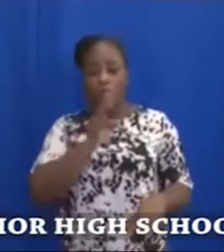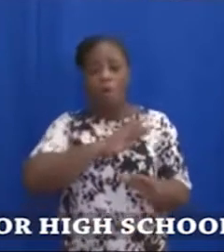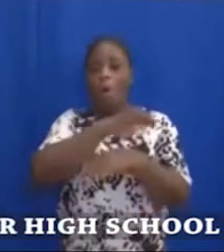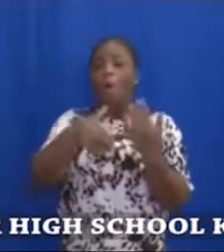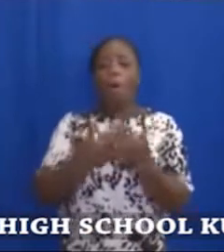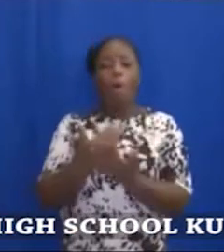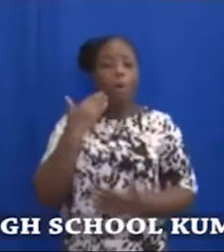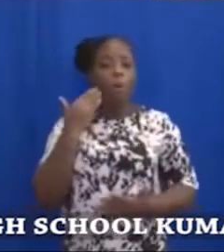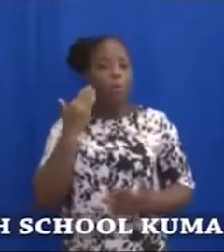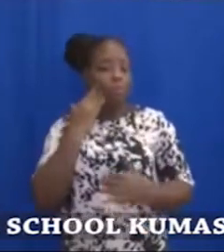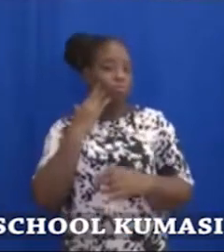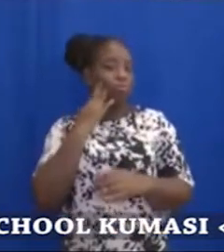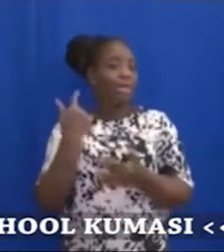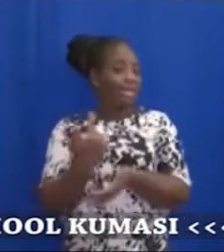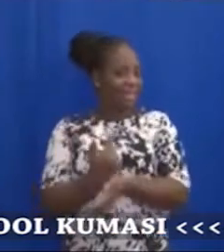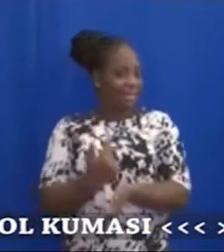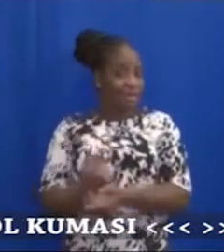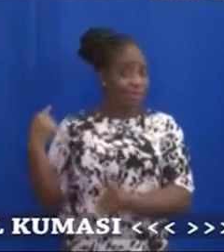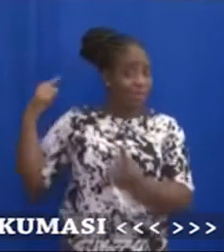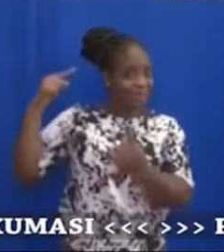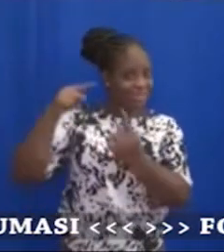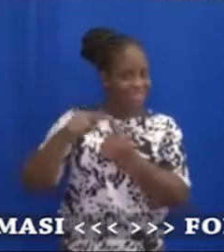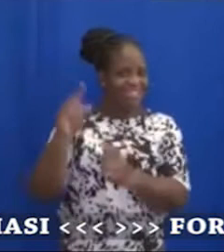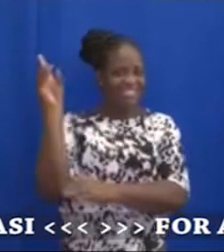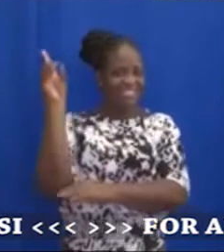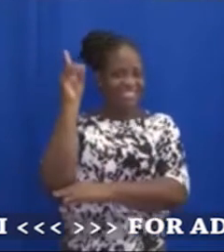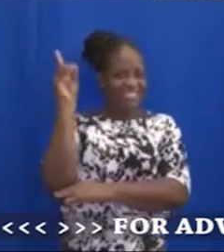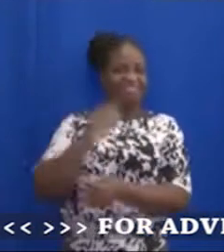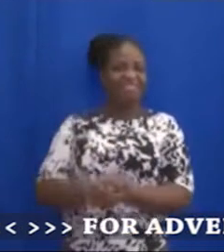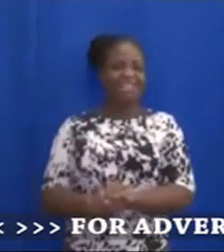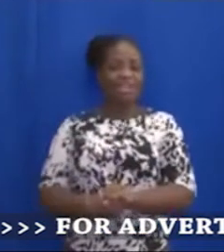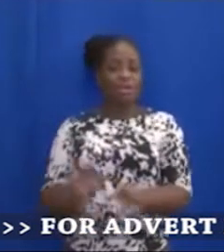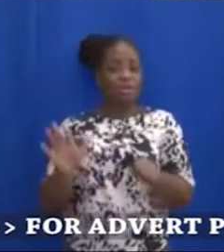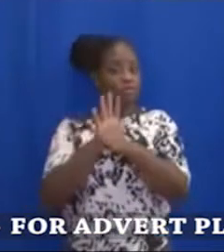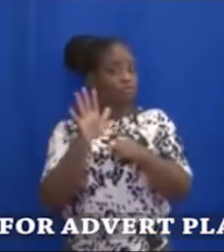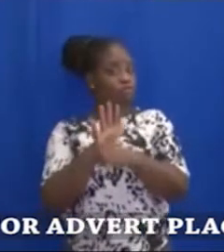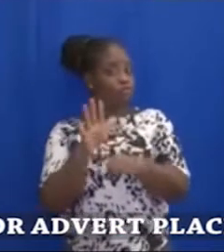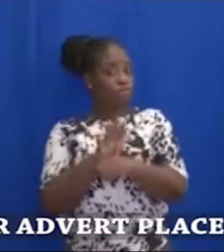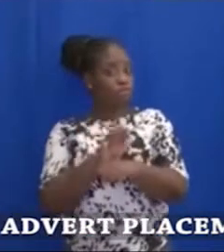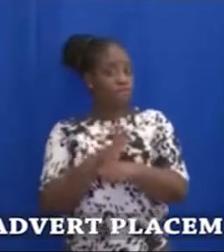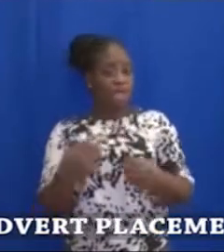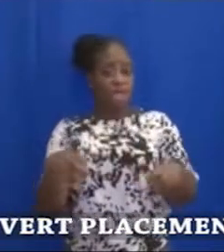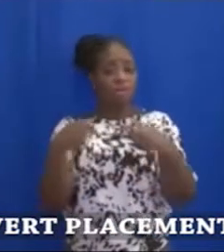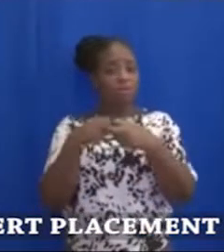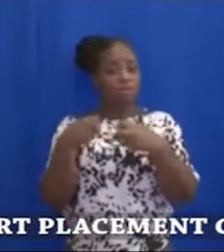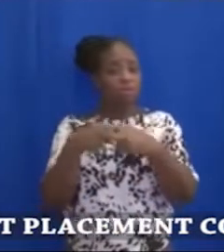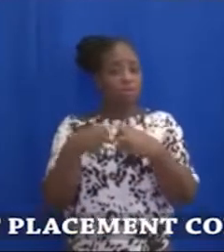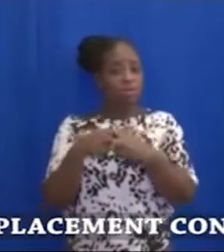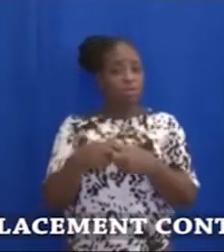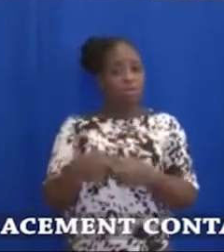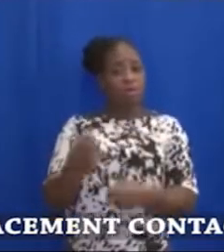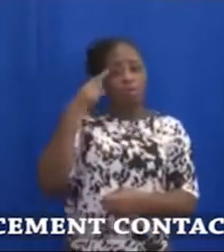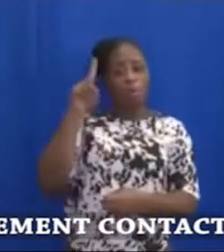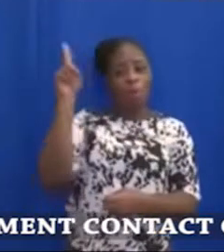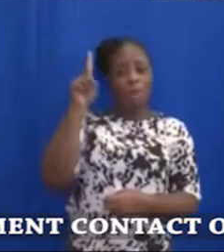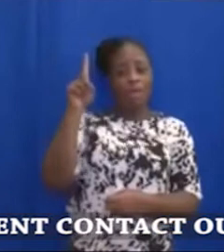until December, as well as fully absorbing electricity bills for 1 million active Lifeline